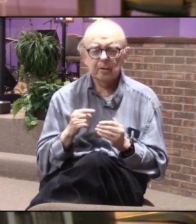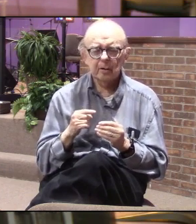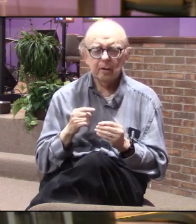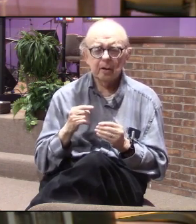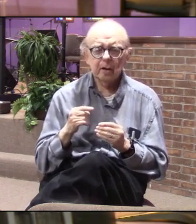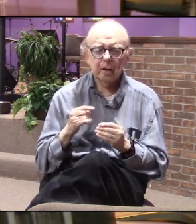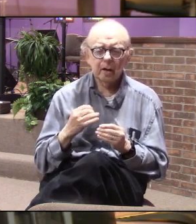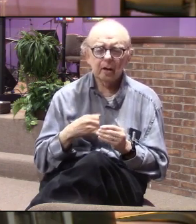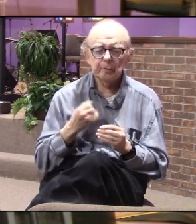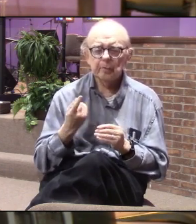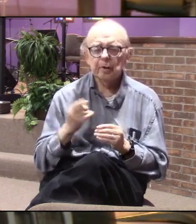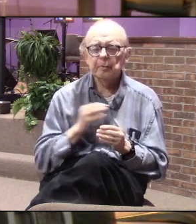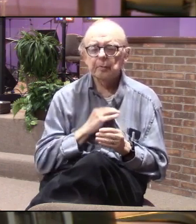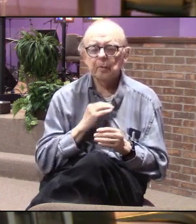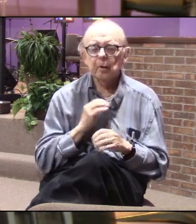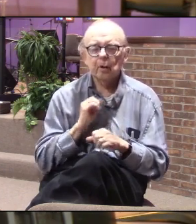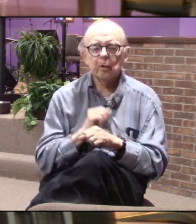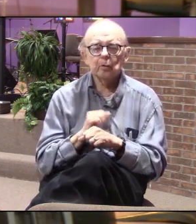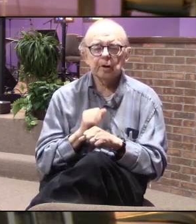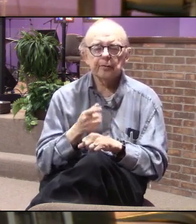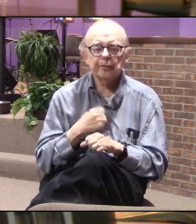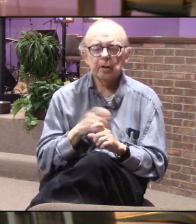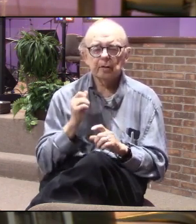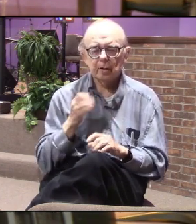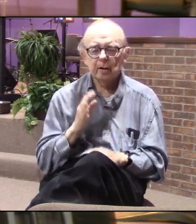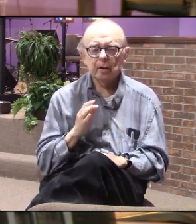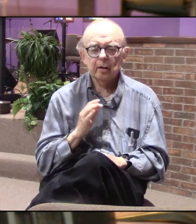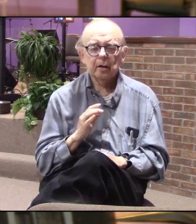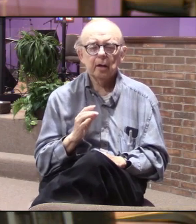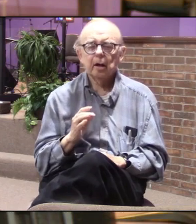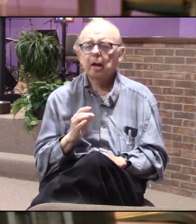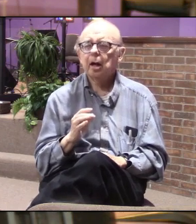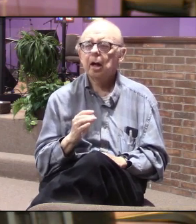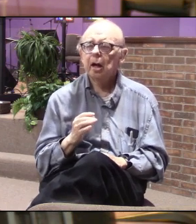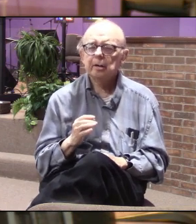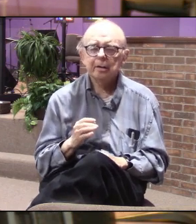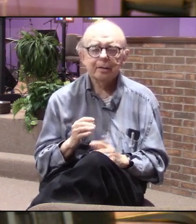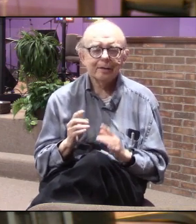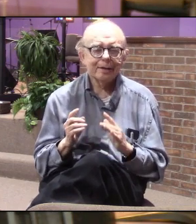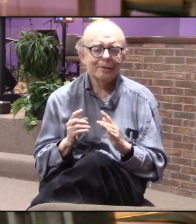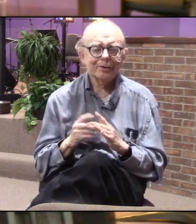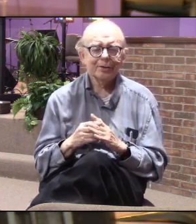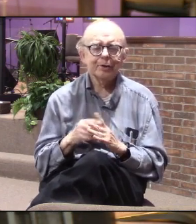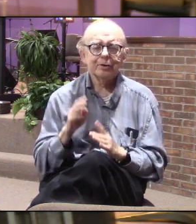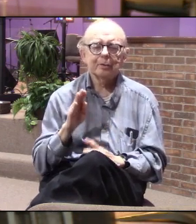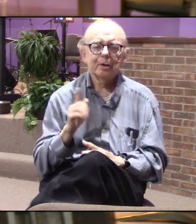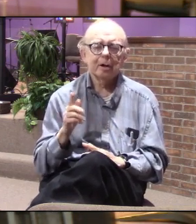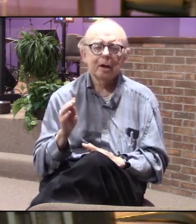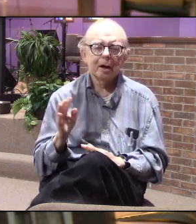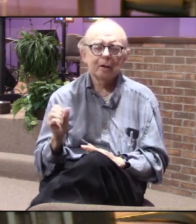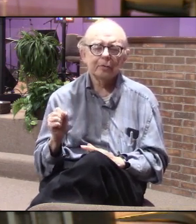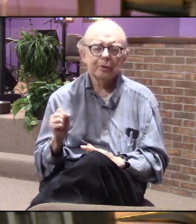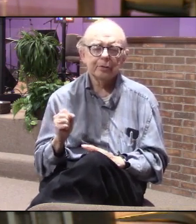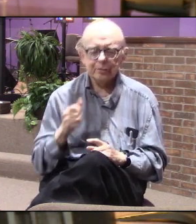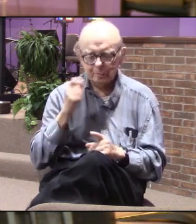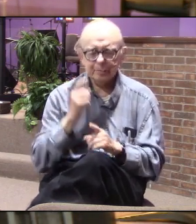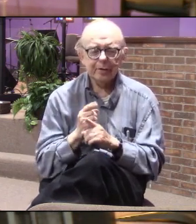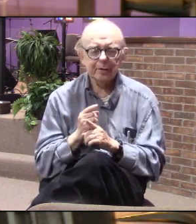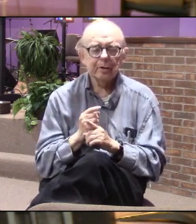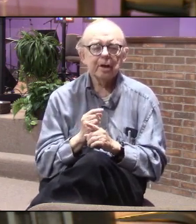on mission from God. He was the original blues brother on a mission from